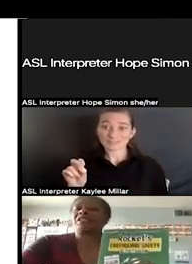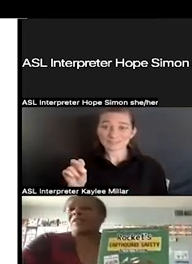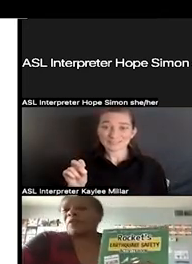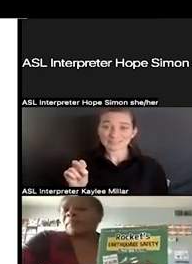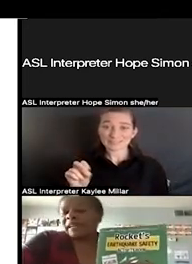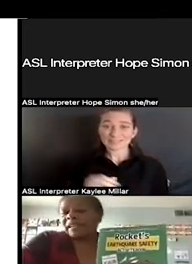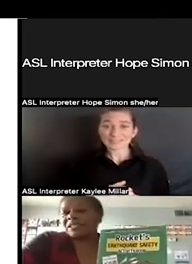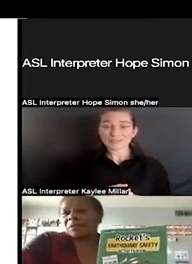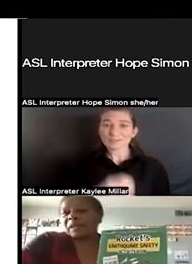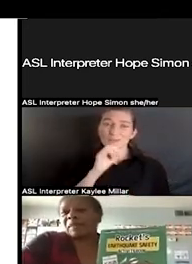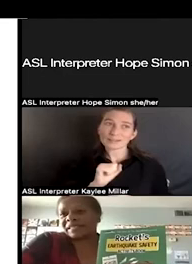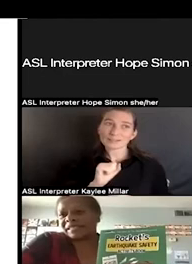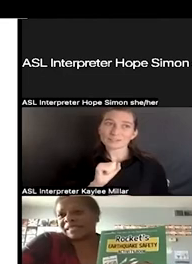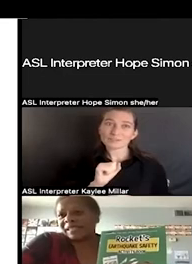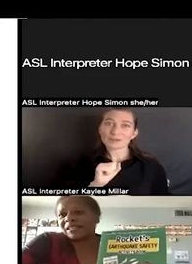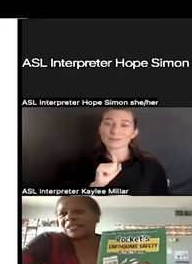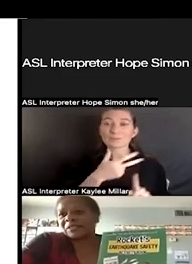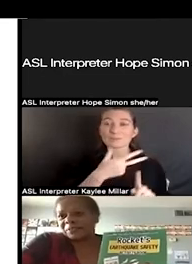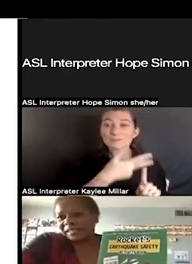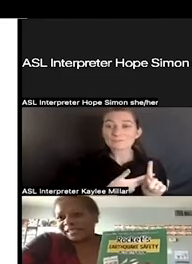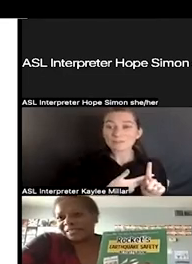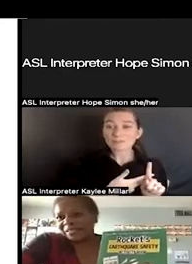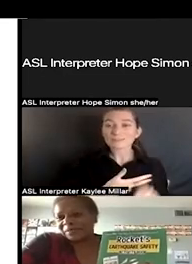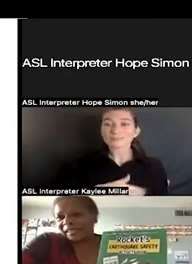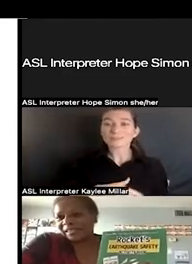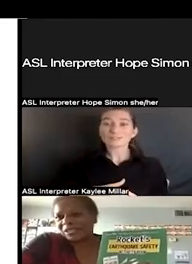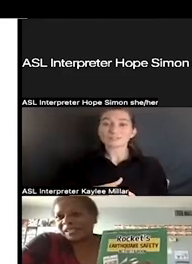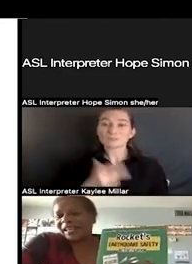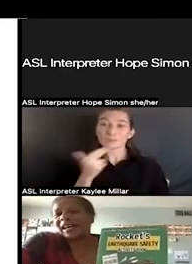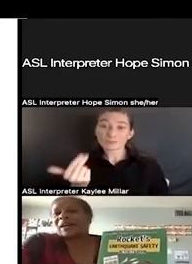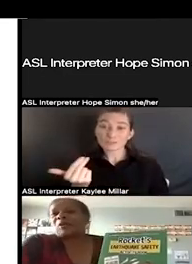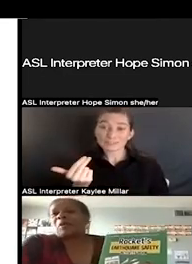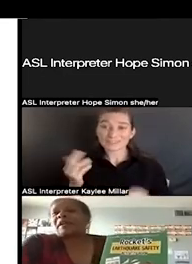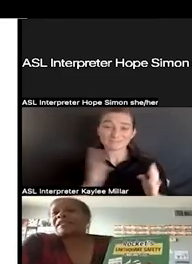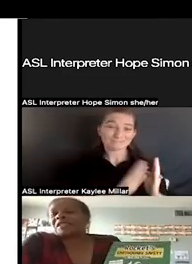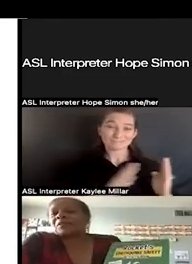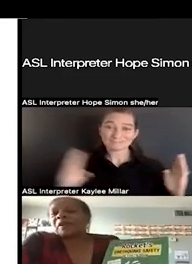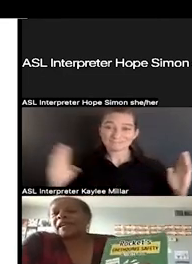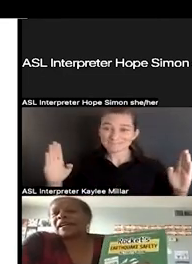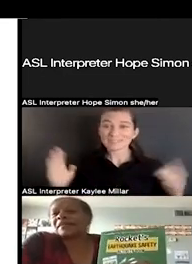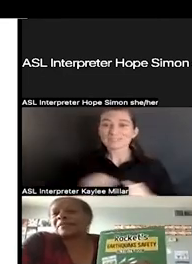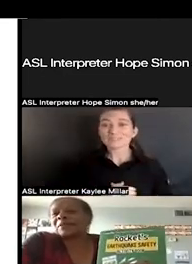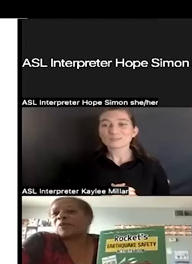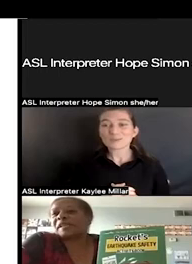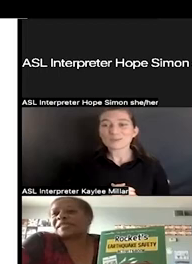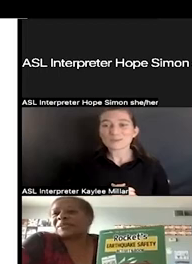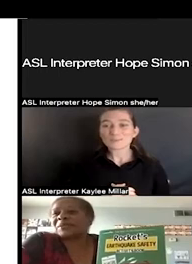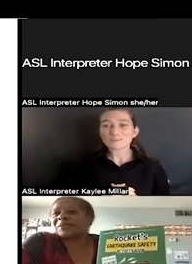aging from age 3 months to 13 years of age. I prepare the children